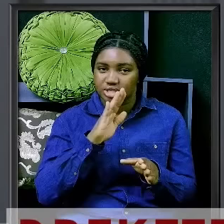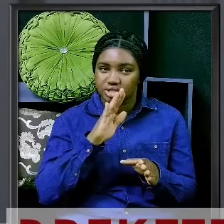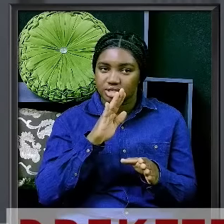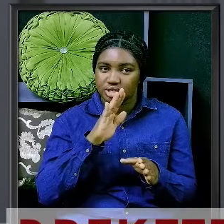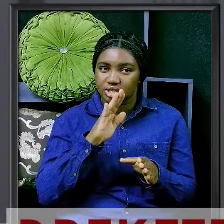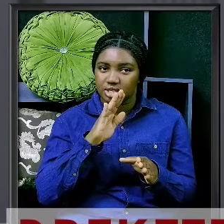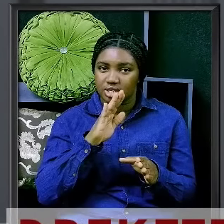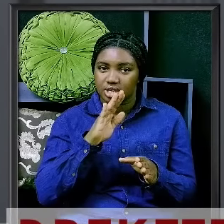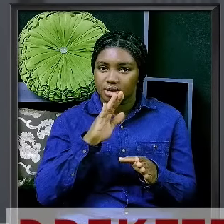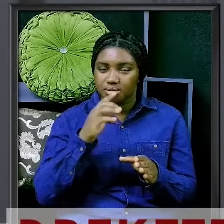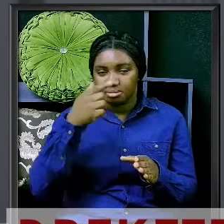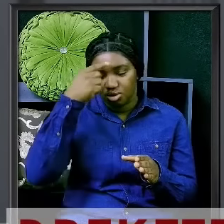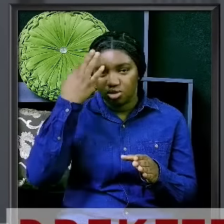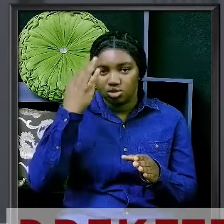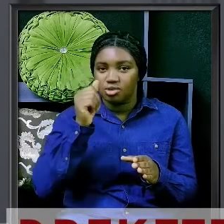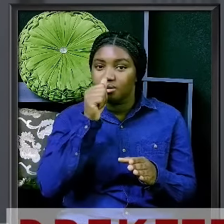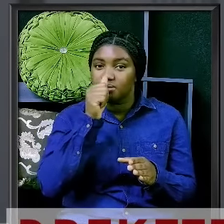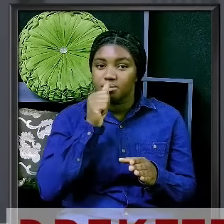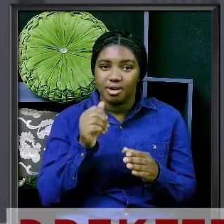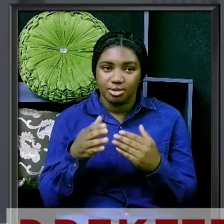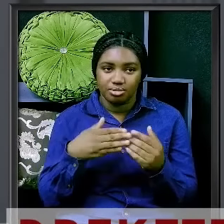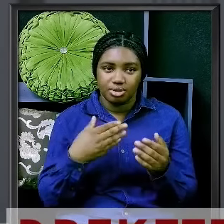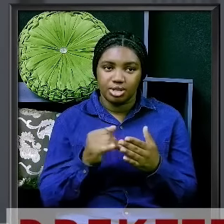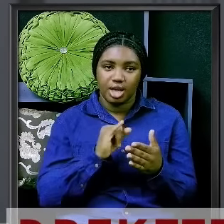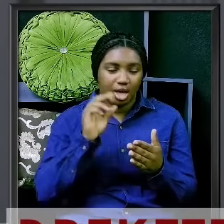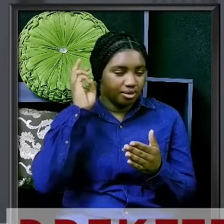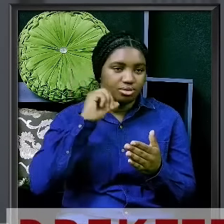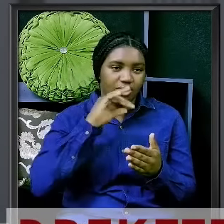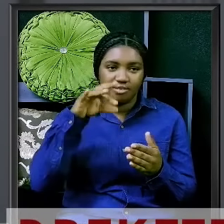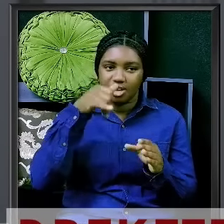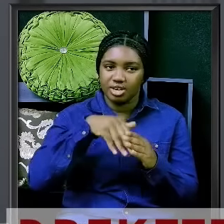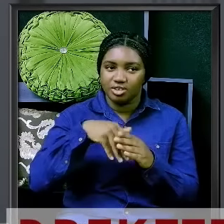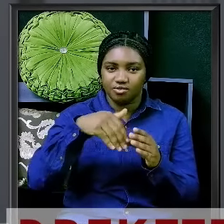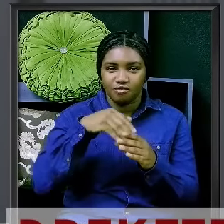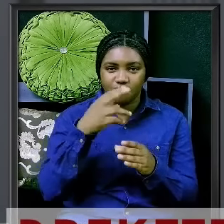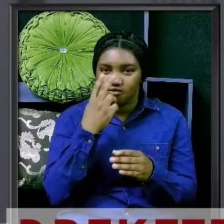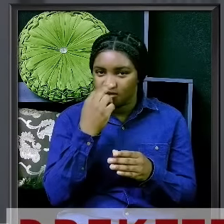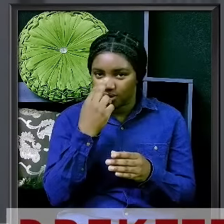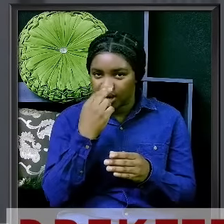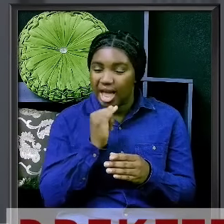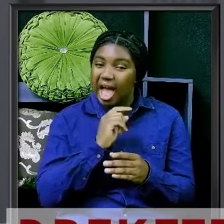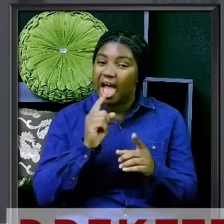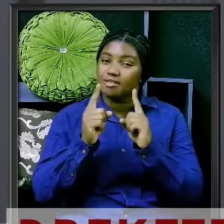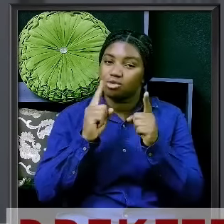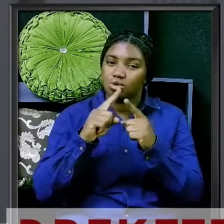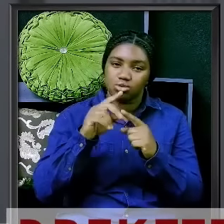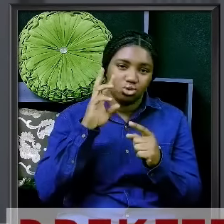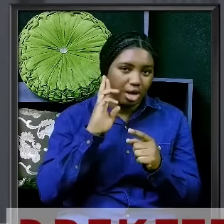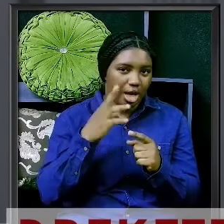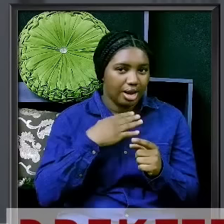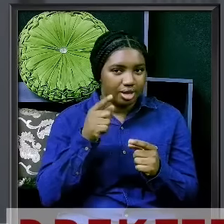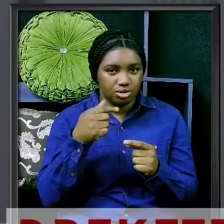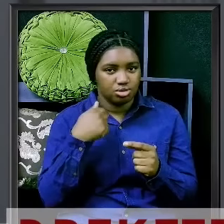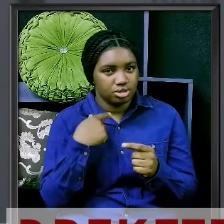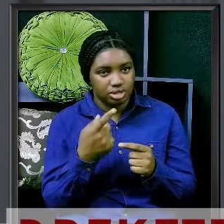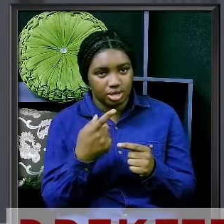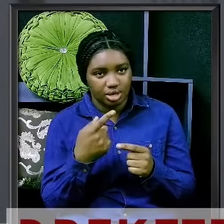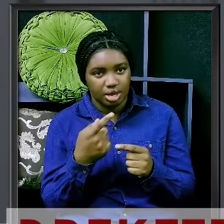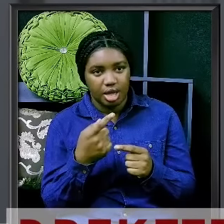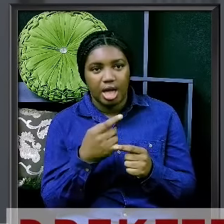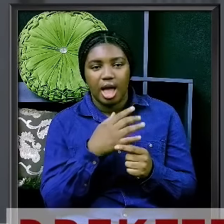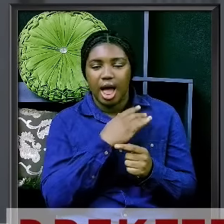because of a private matter, I would not find it funny. I have talked with this woman just like you requested, and